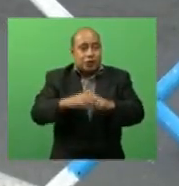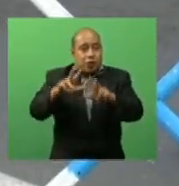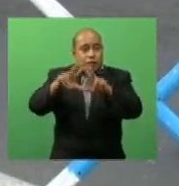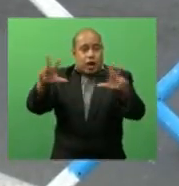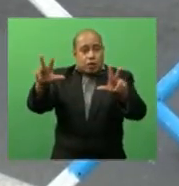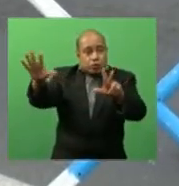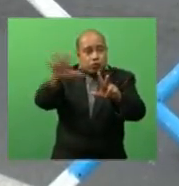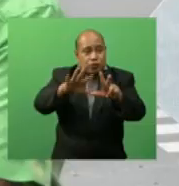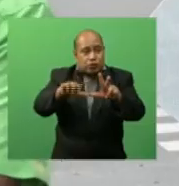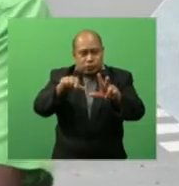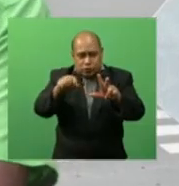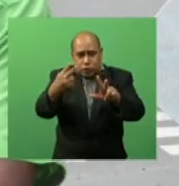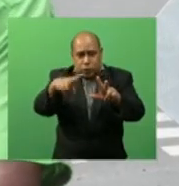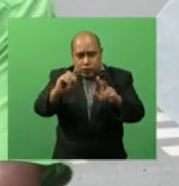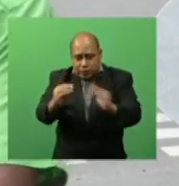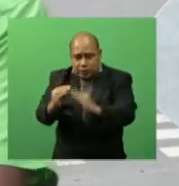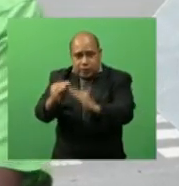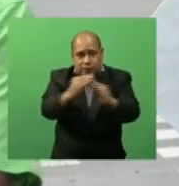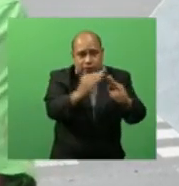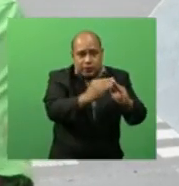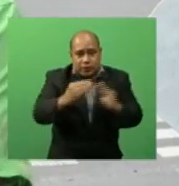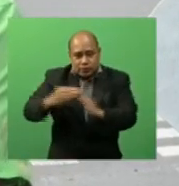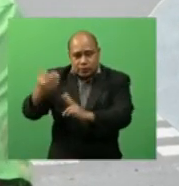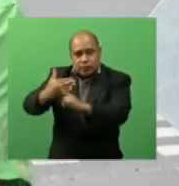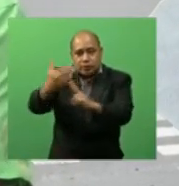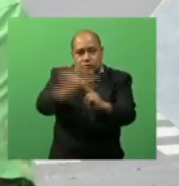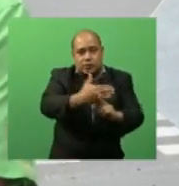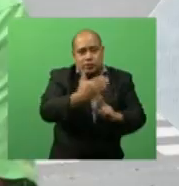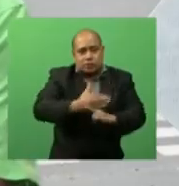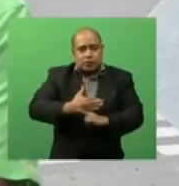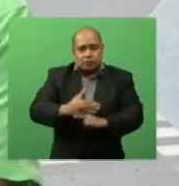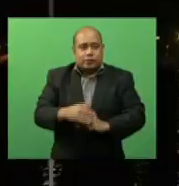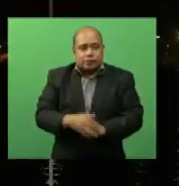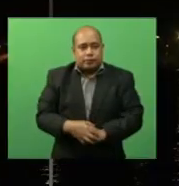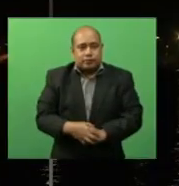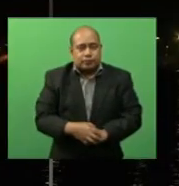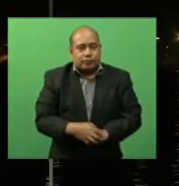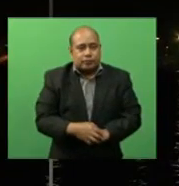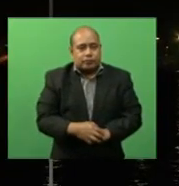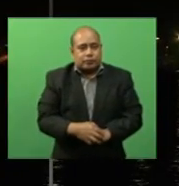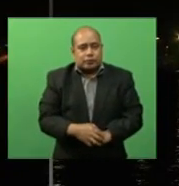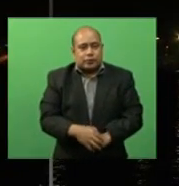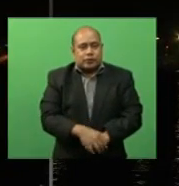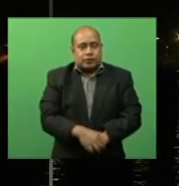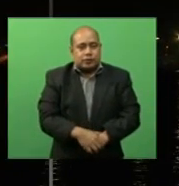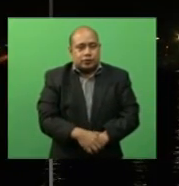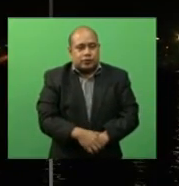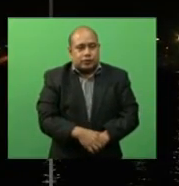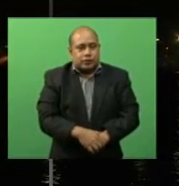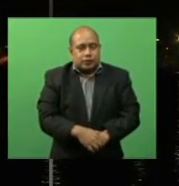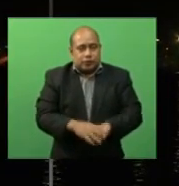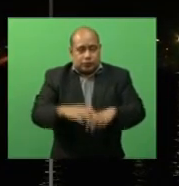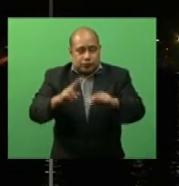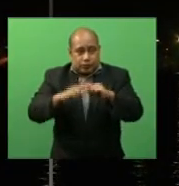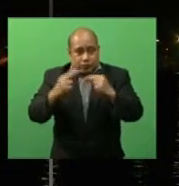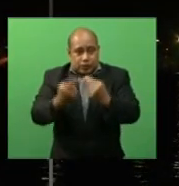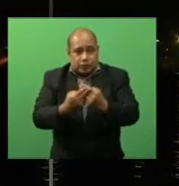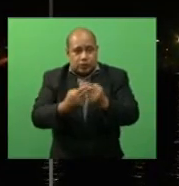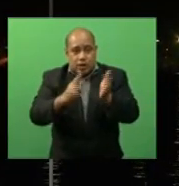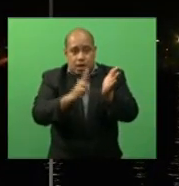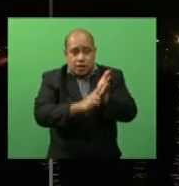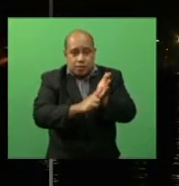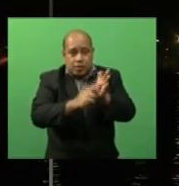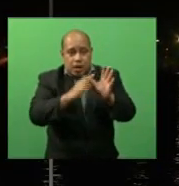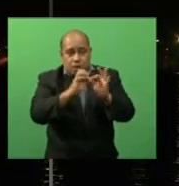houses remains in lockdown. Kritika Kumar, FBC News. Families at the Muslim League settlement in Nambour Suva